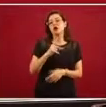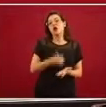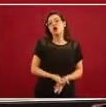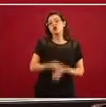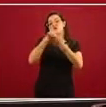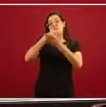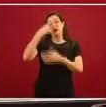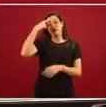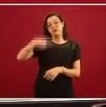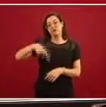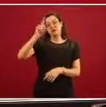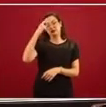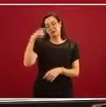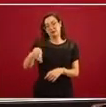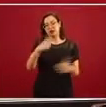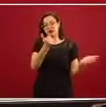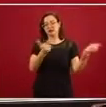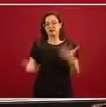possible